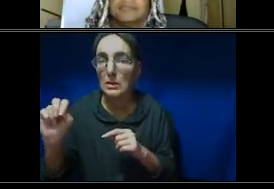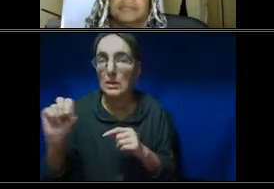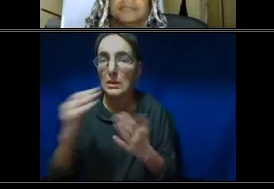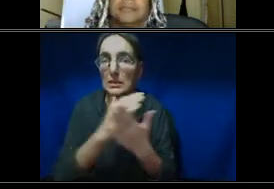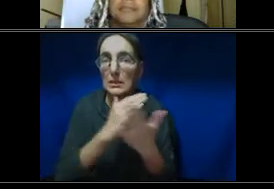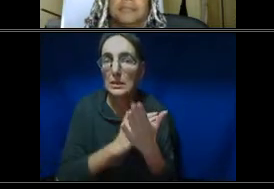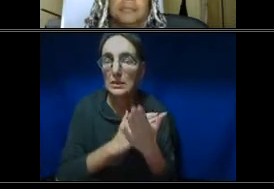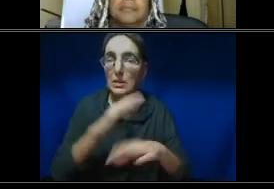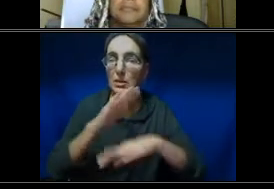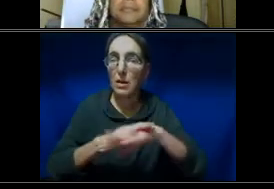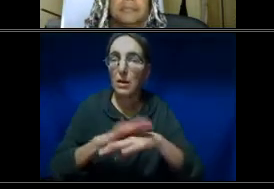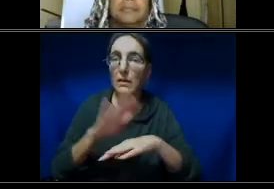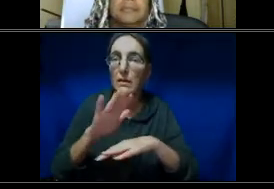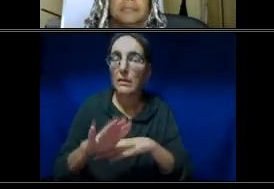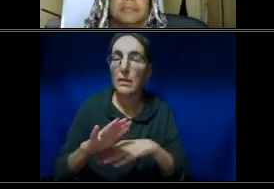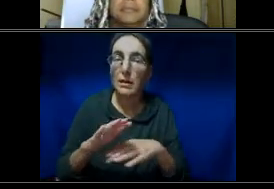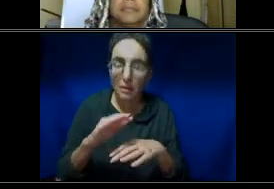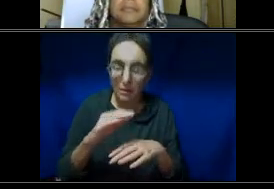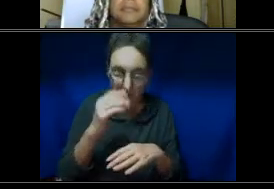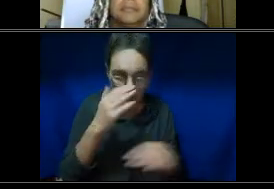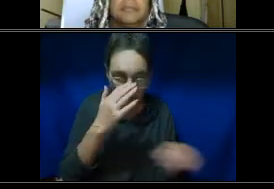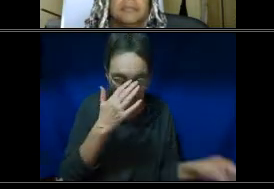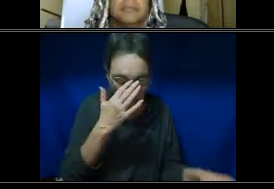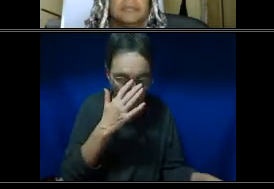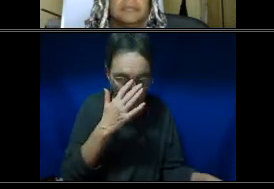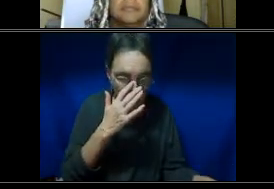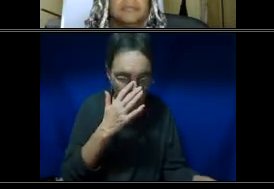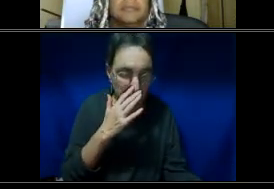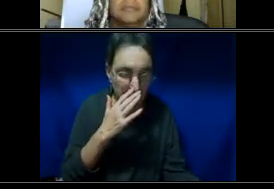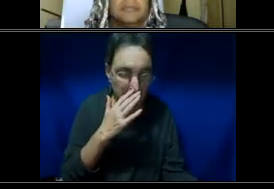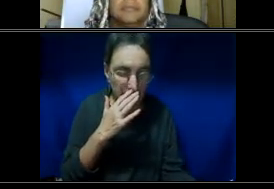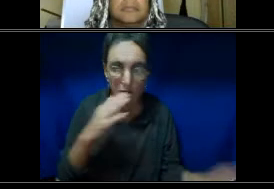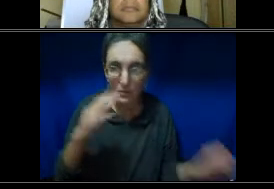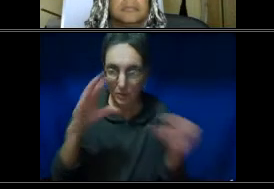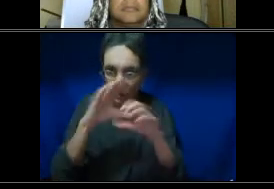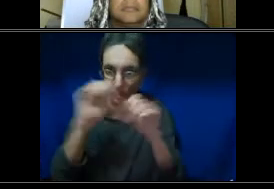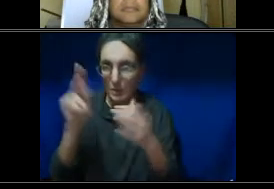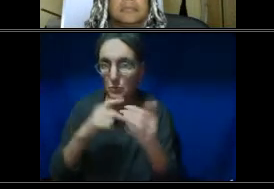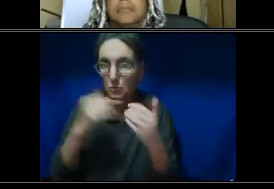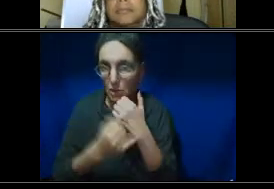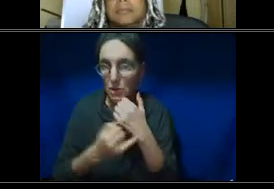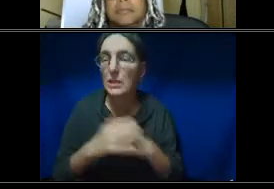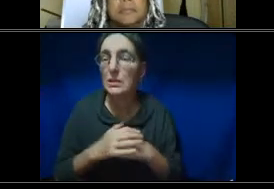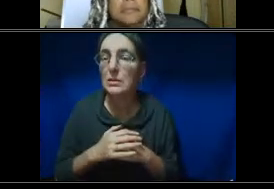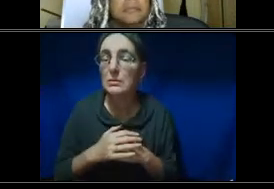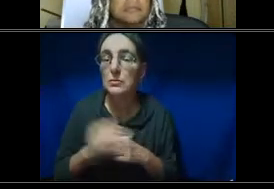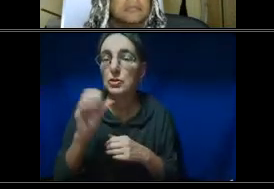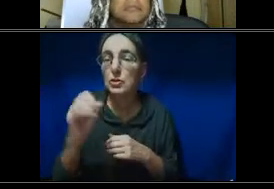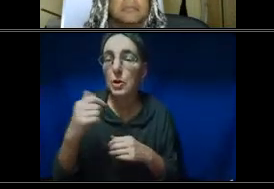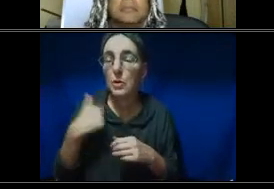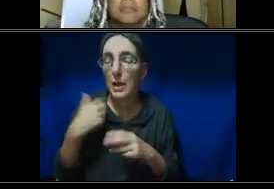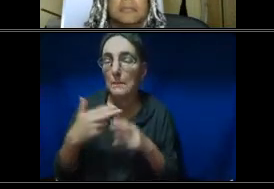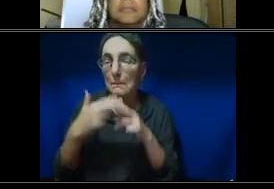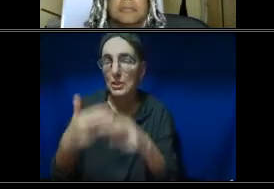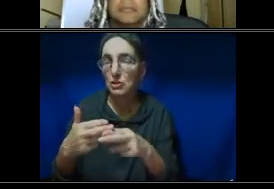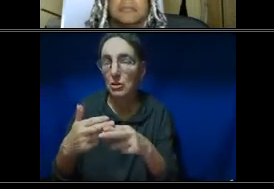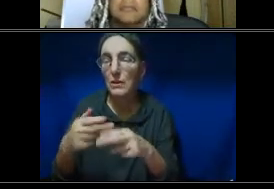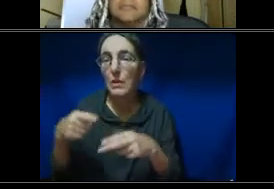pilot project for RAISE in the efforts of reconnecting communities. So I mentioned those